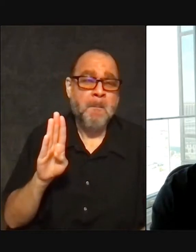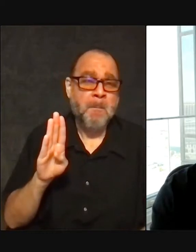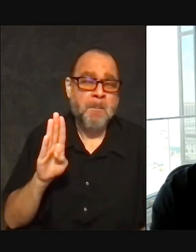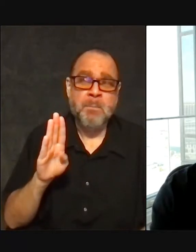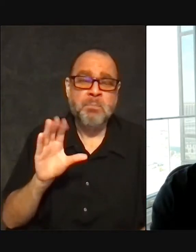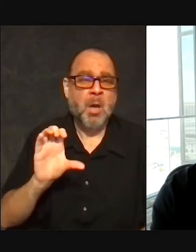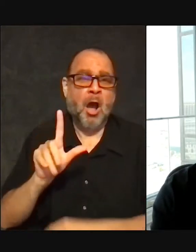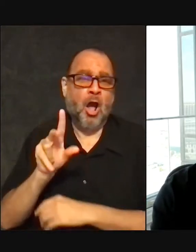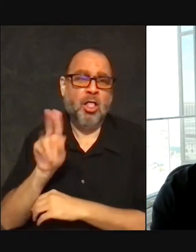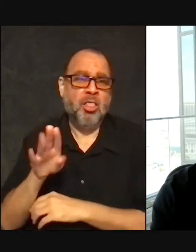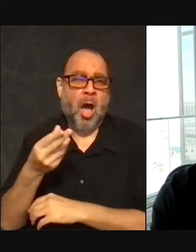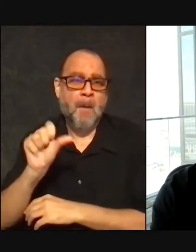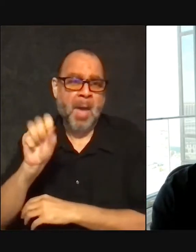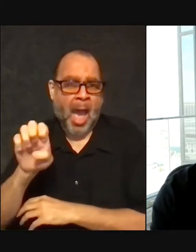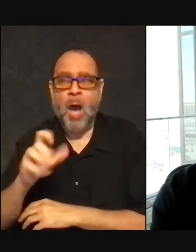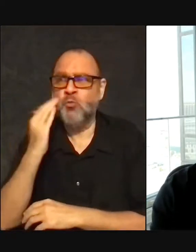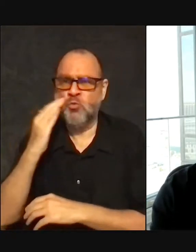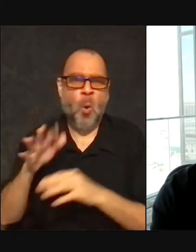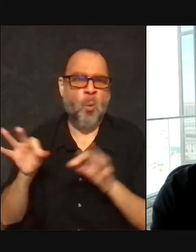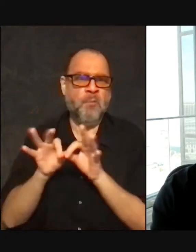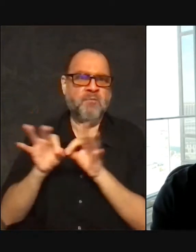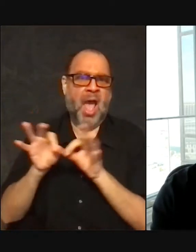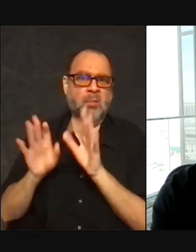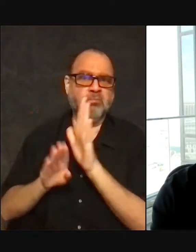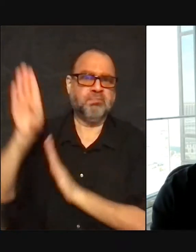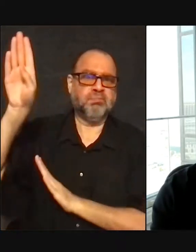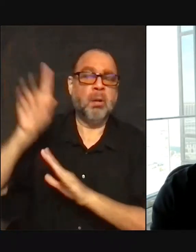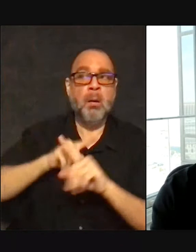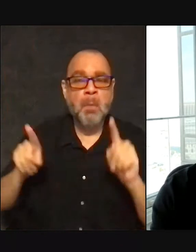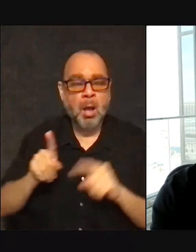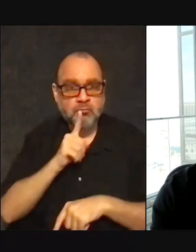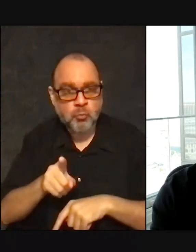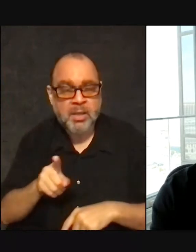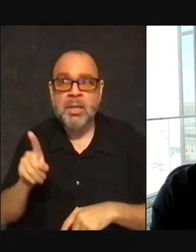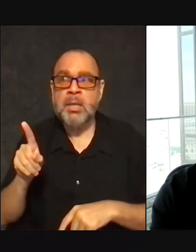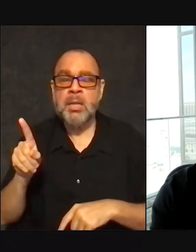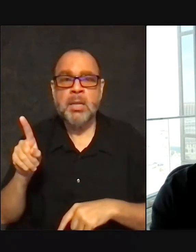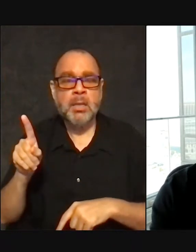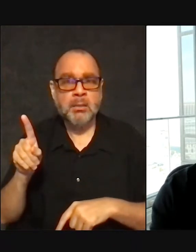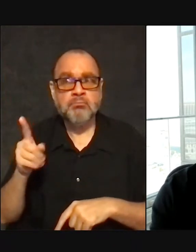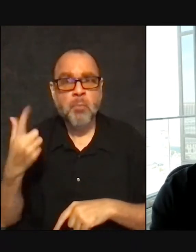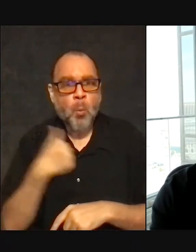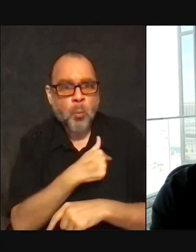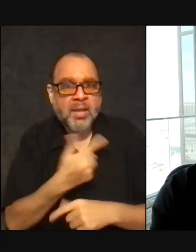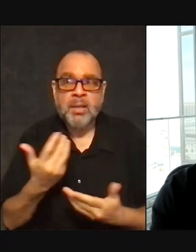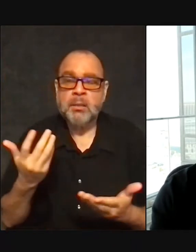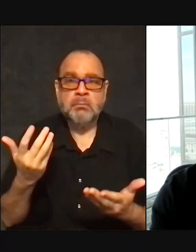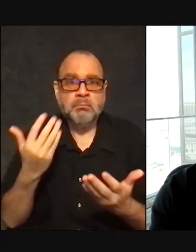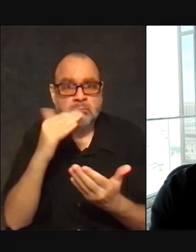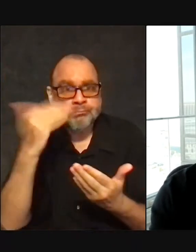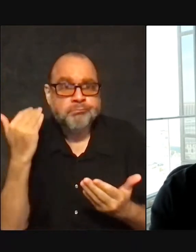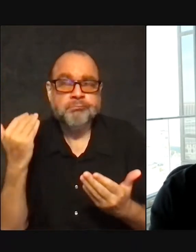is certainly a place where underrepresented voices like myself got the opportunity to really share how they